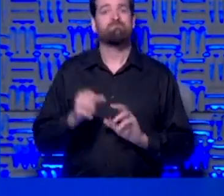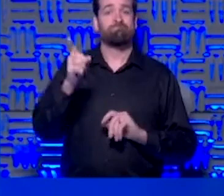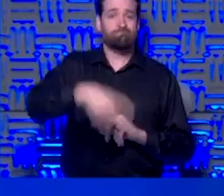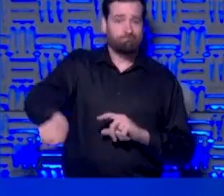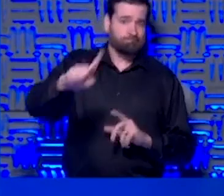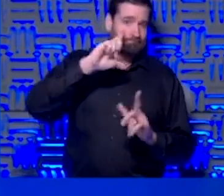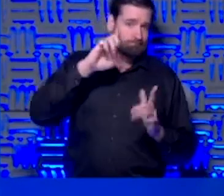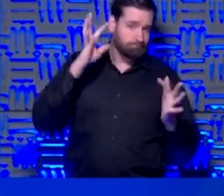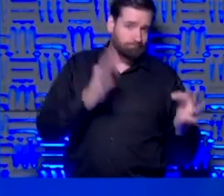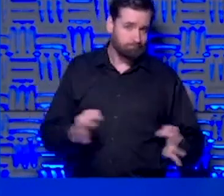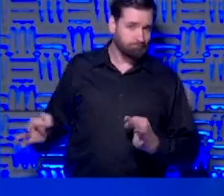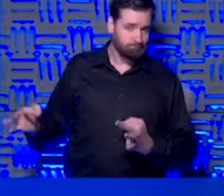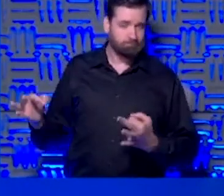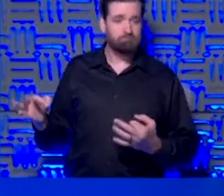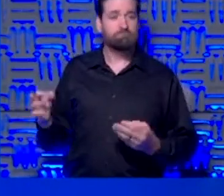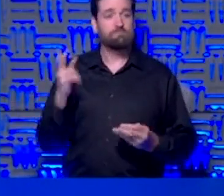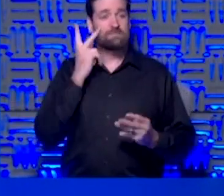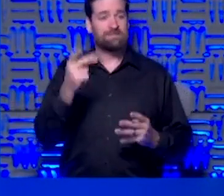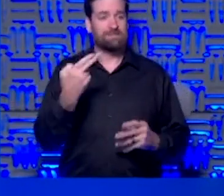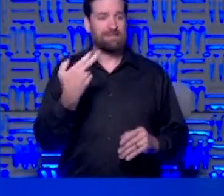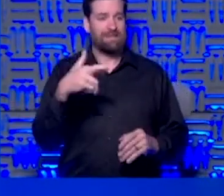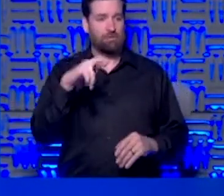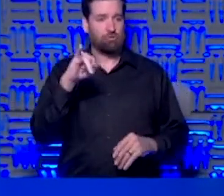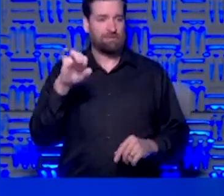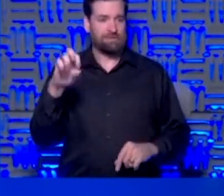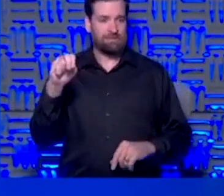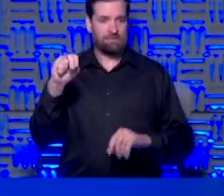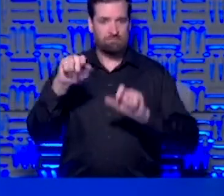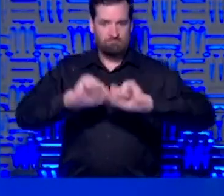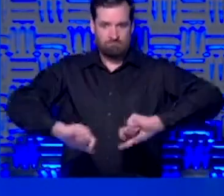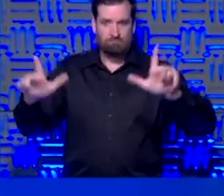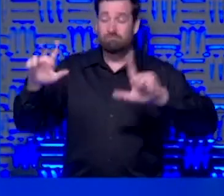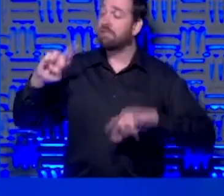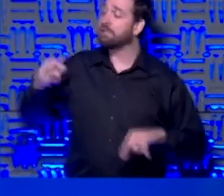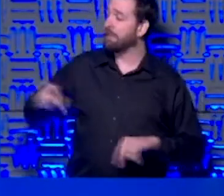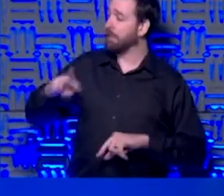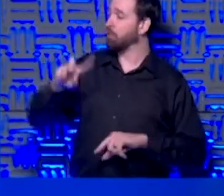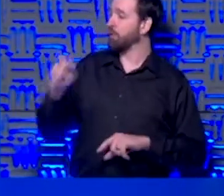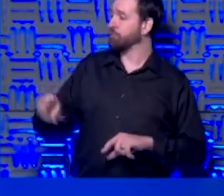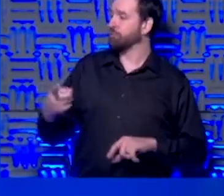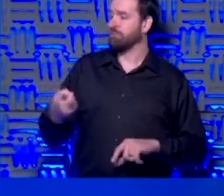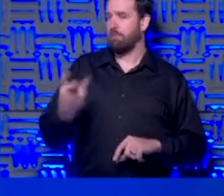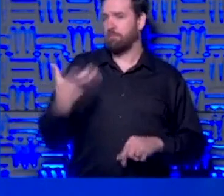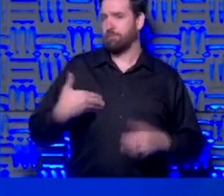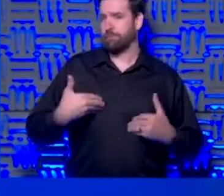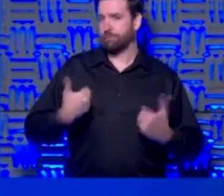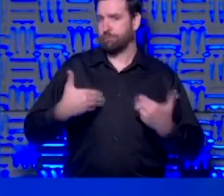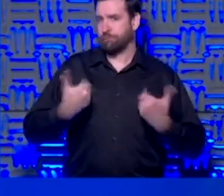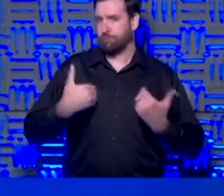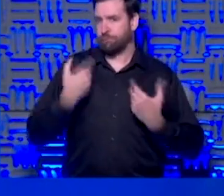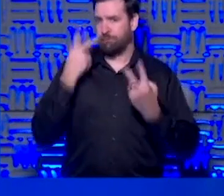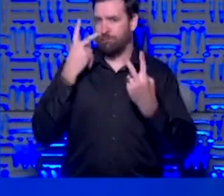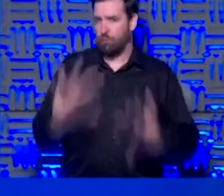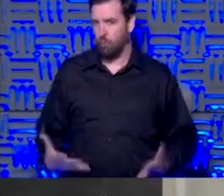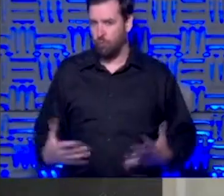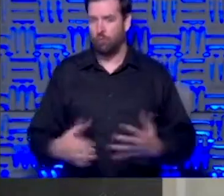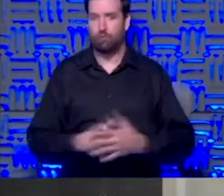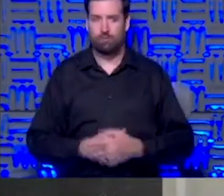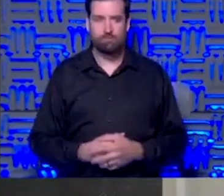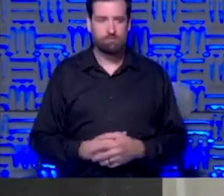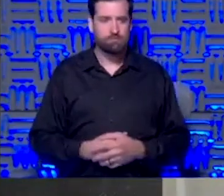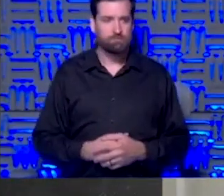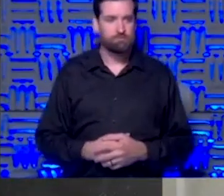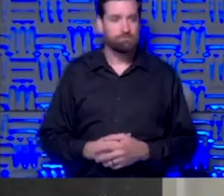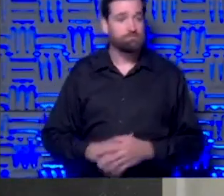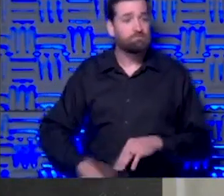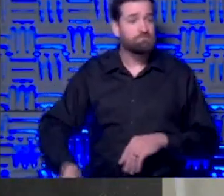make a choice. So I see Harrison up on the screen. Is Harrison ready to ask us a question? Our second question is from one of our younger viewers, Harrison.